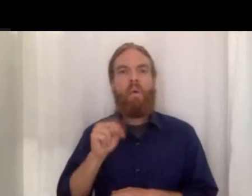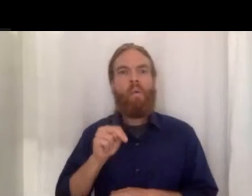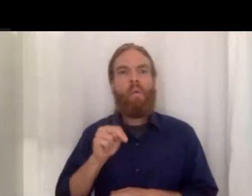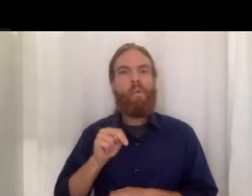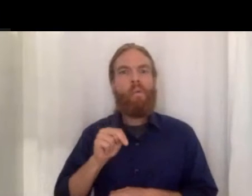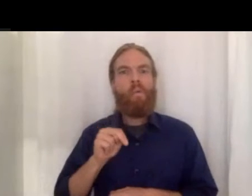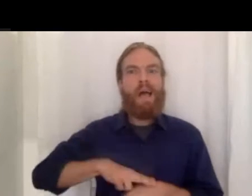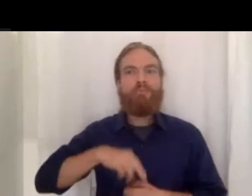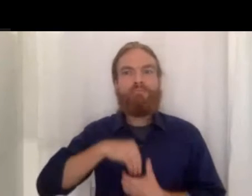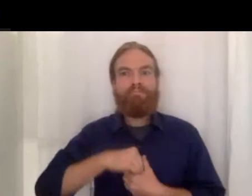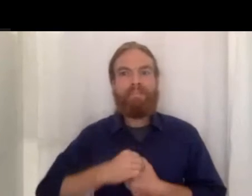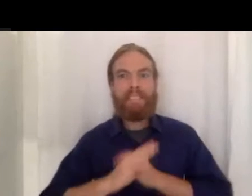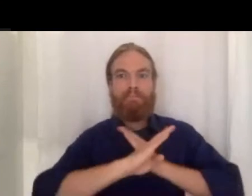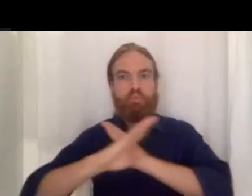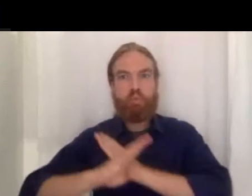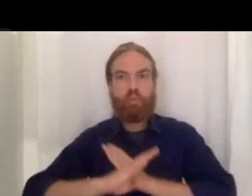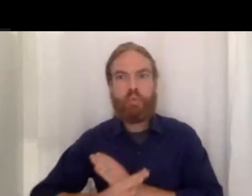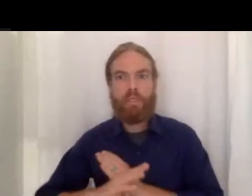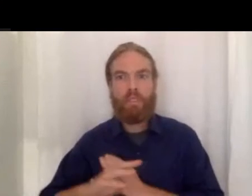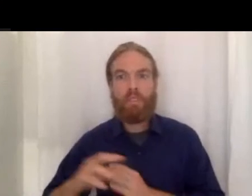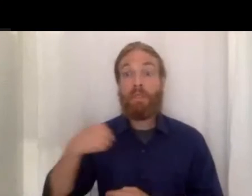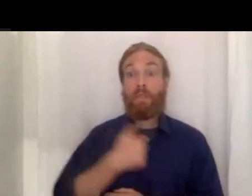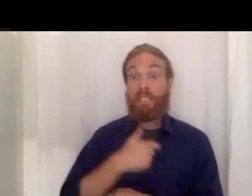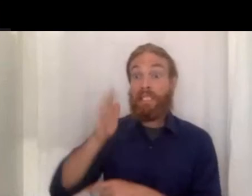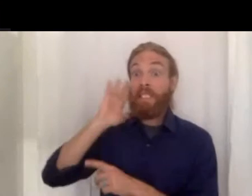vaccinated. There are two that are approved,